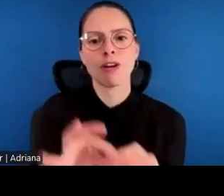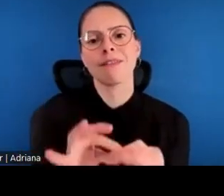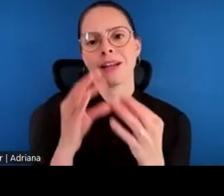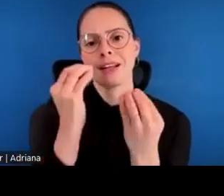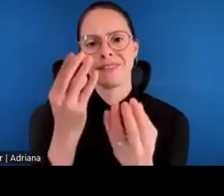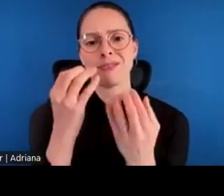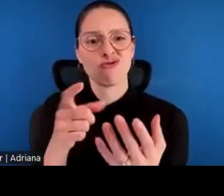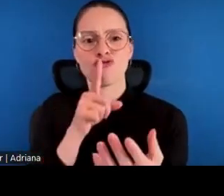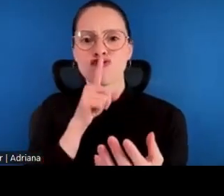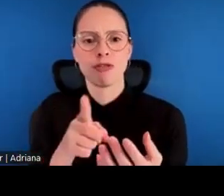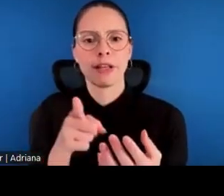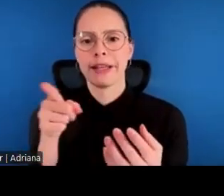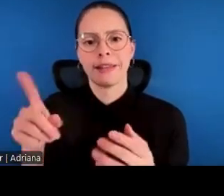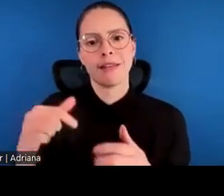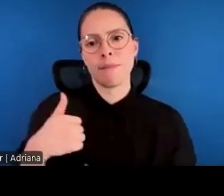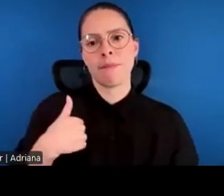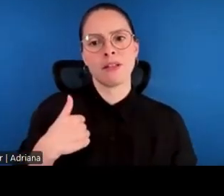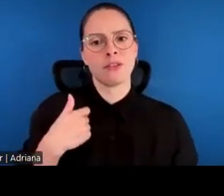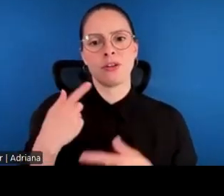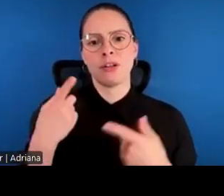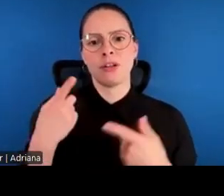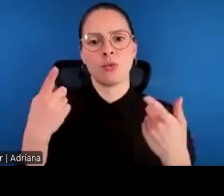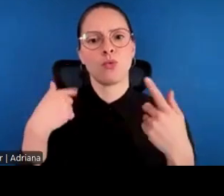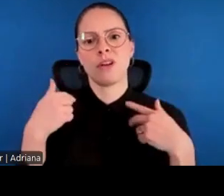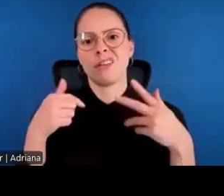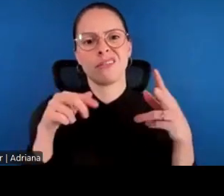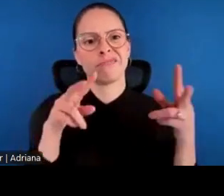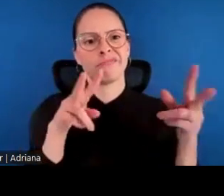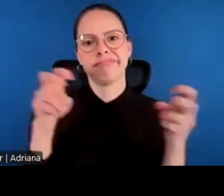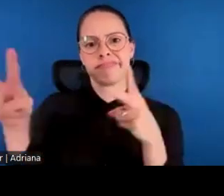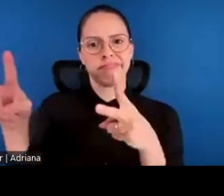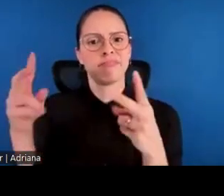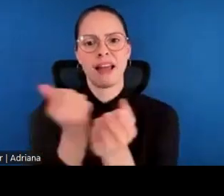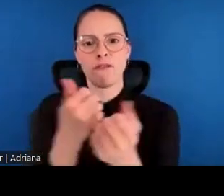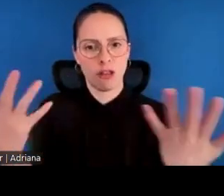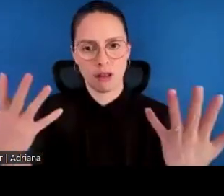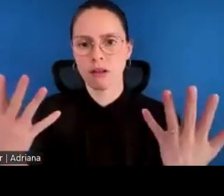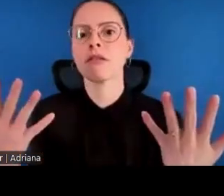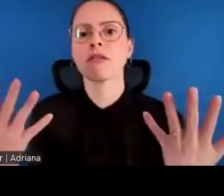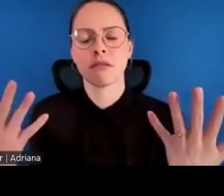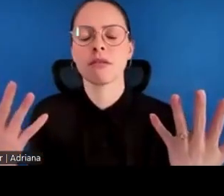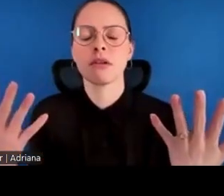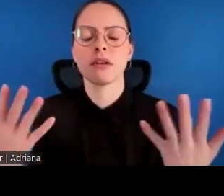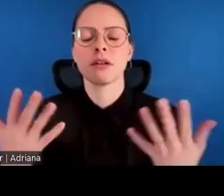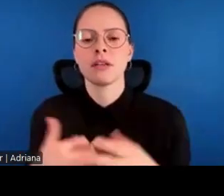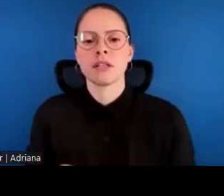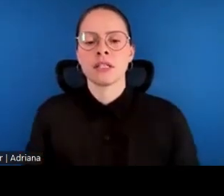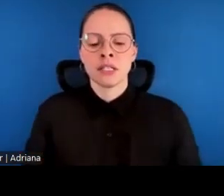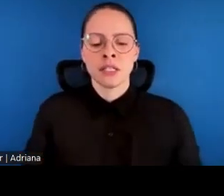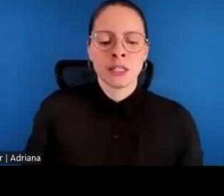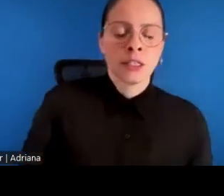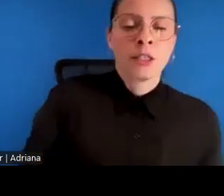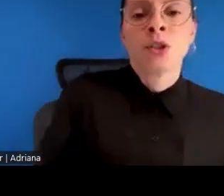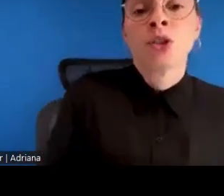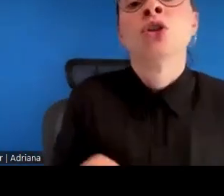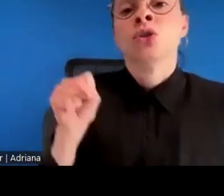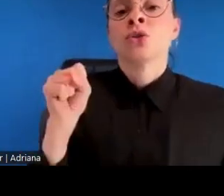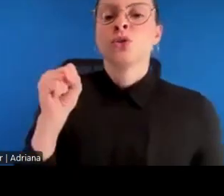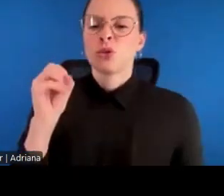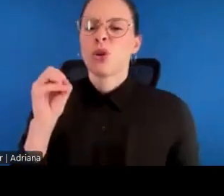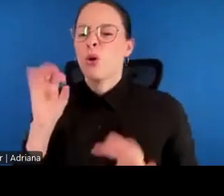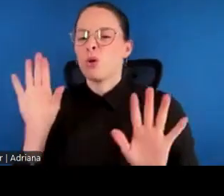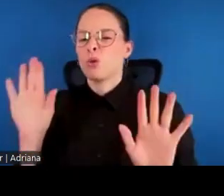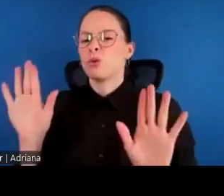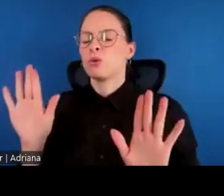pulls an entire image of that, generally speaking, of that device. And so we work